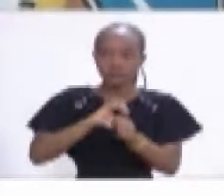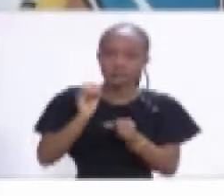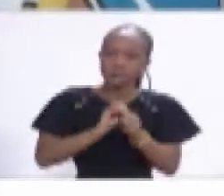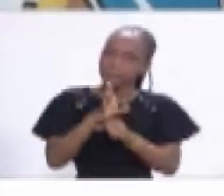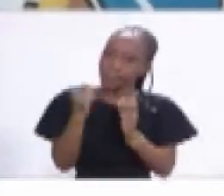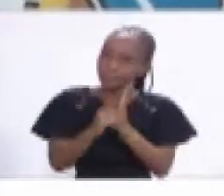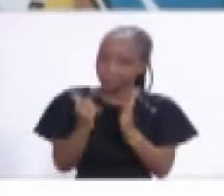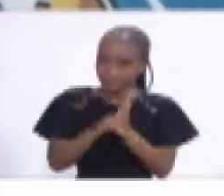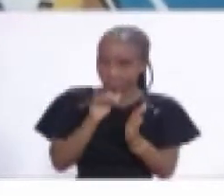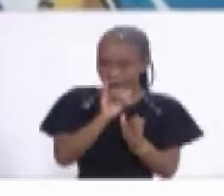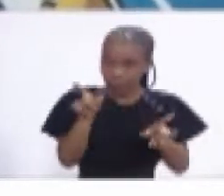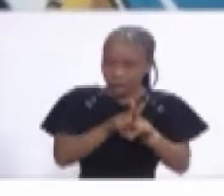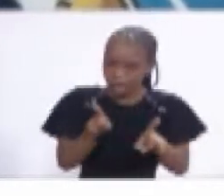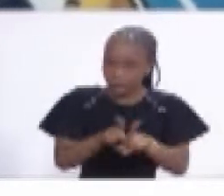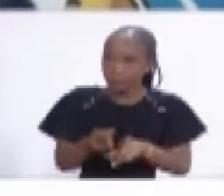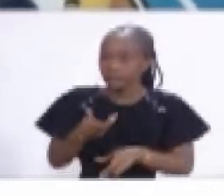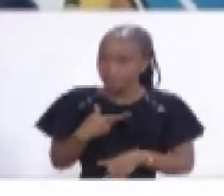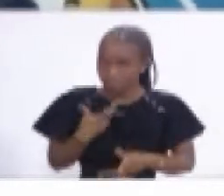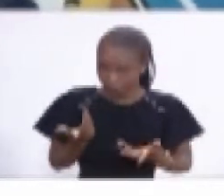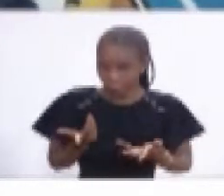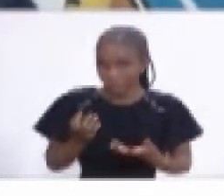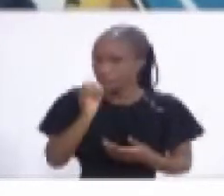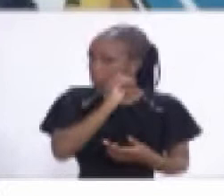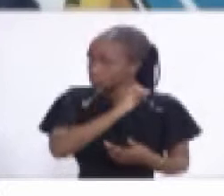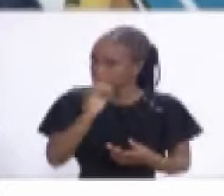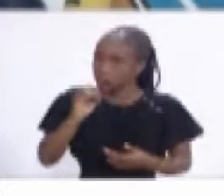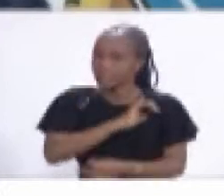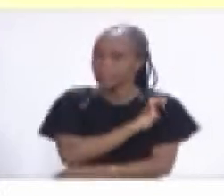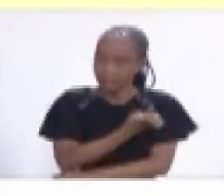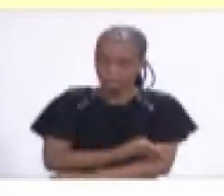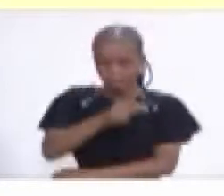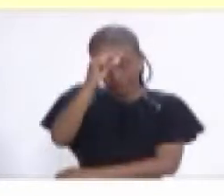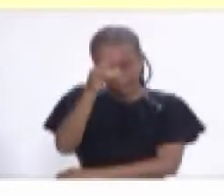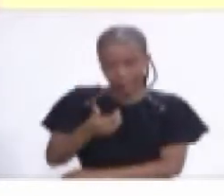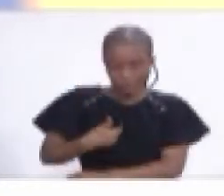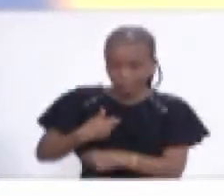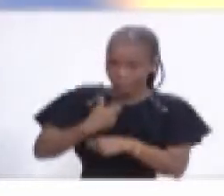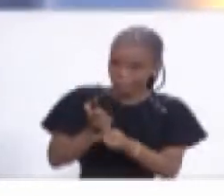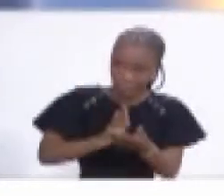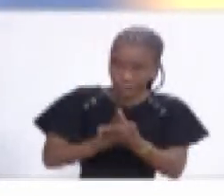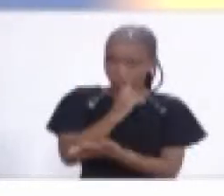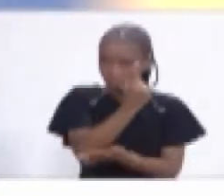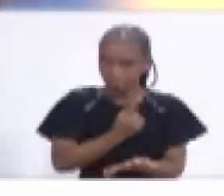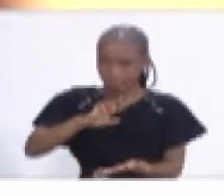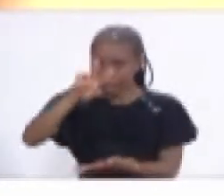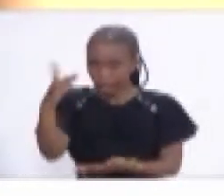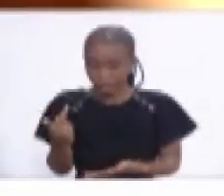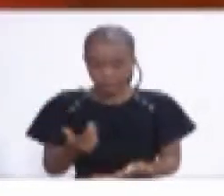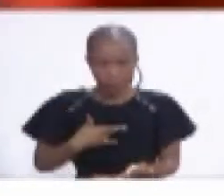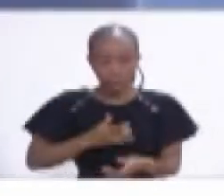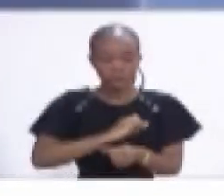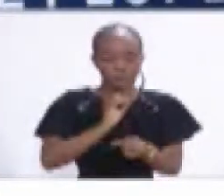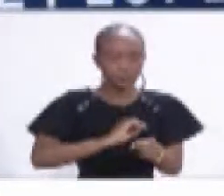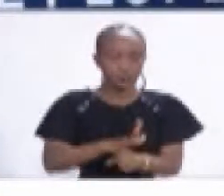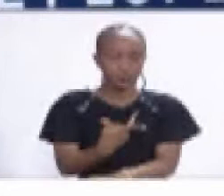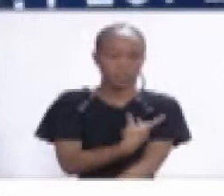The lobby group has also raised a concern on the zero efforts the government has in ensuring every Kenyan receives the COVID-19